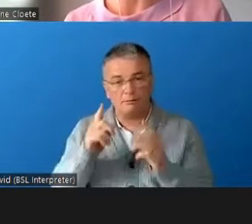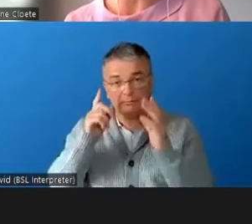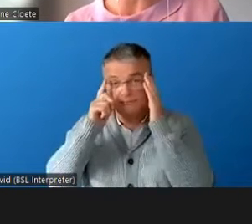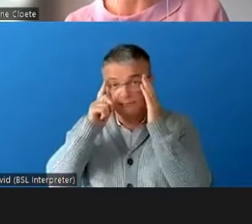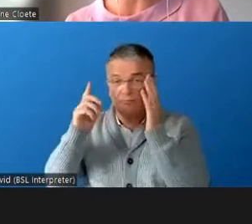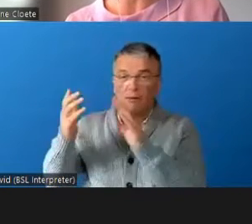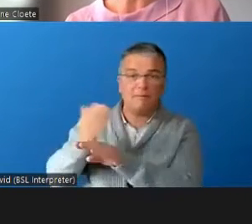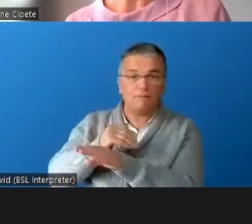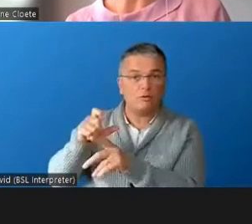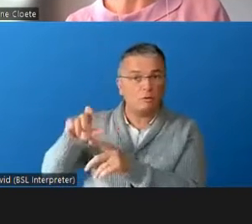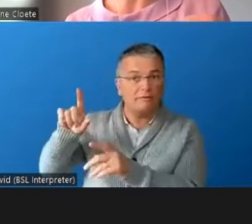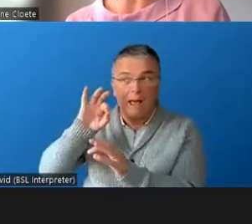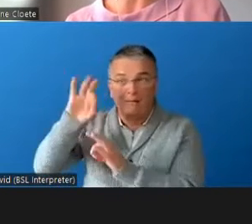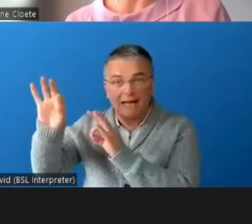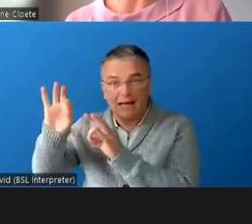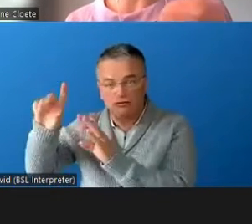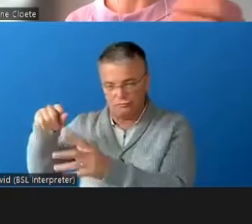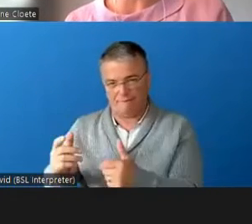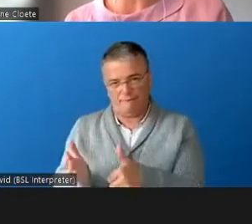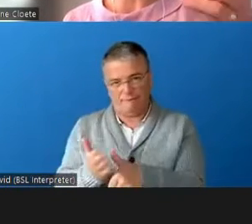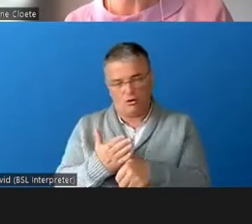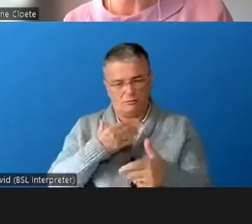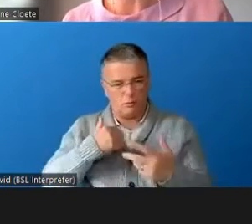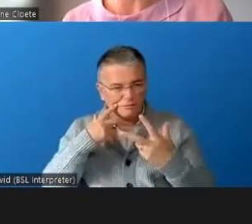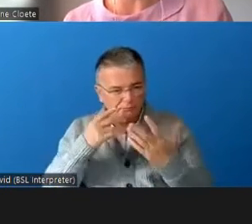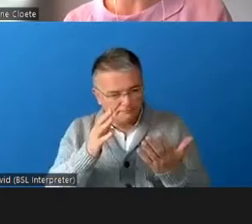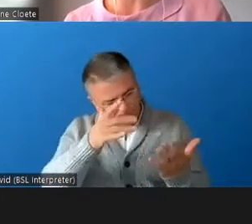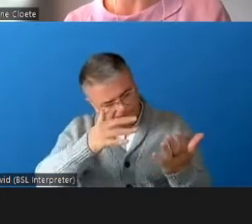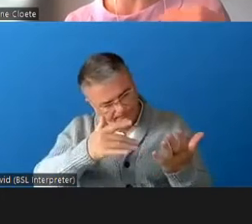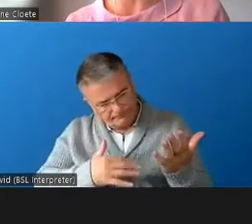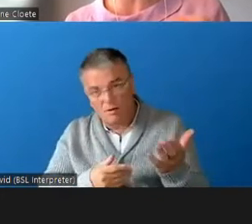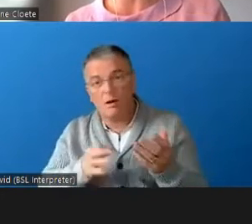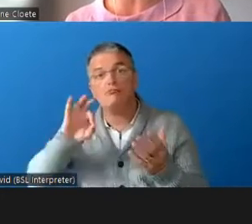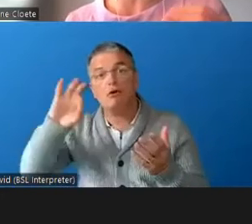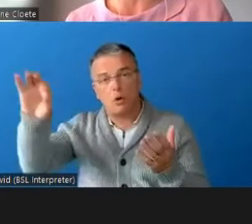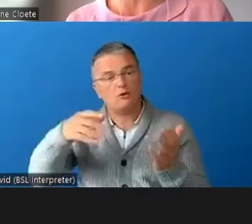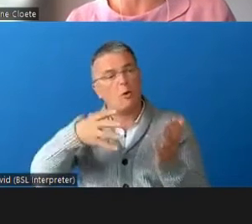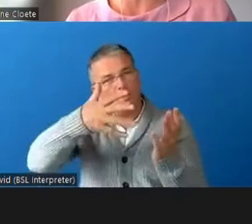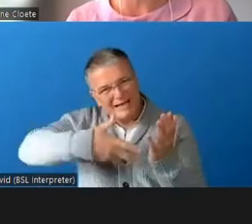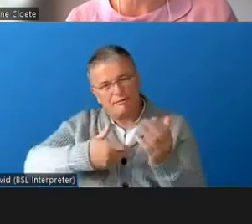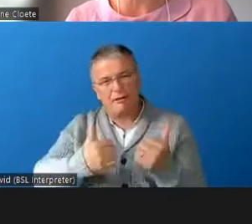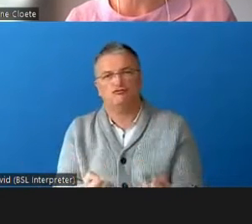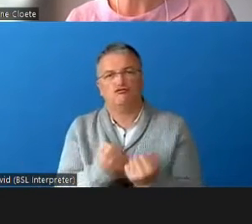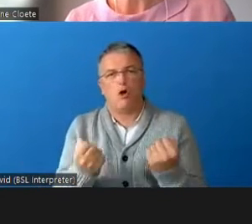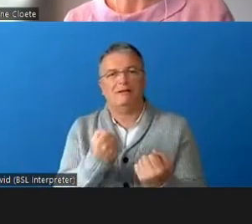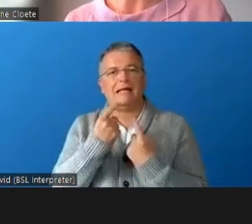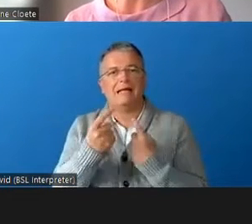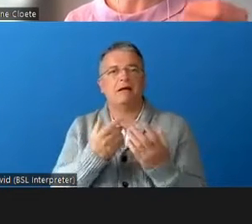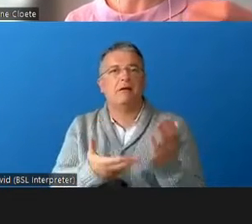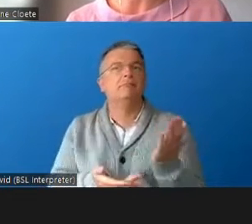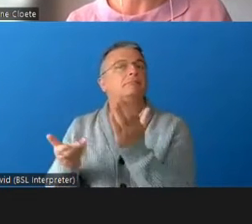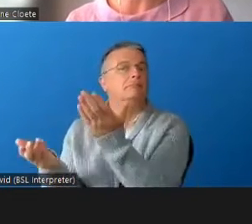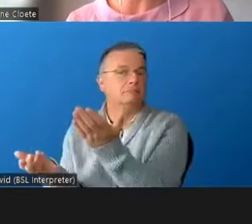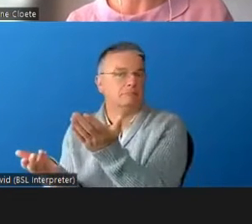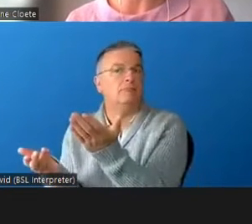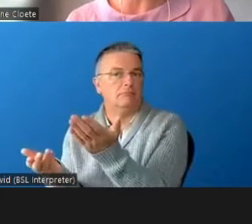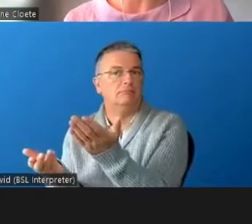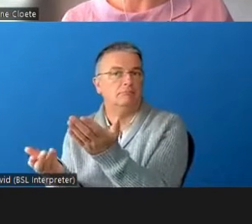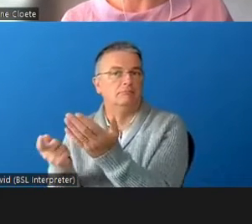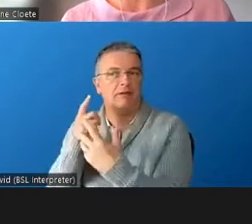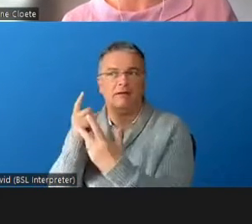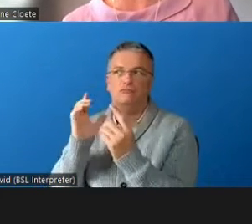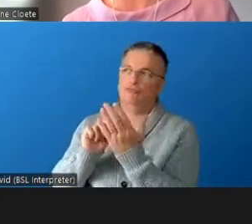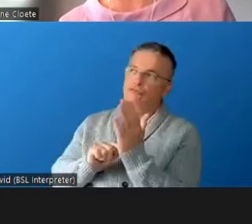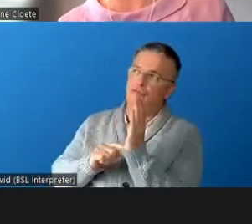that application, they wanted to submit with their proposal really, really strong data that can reflect their